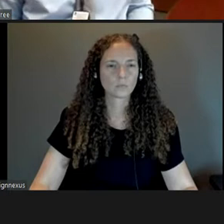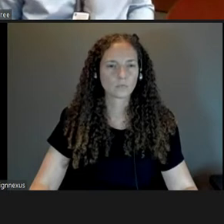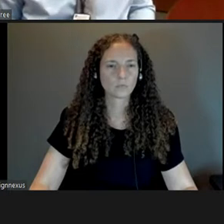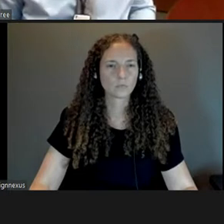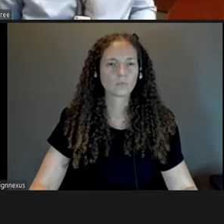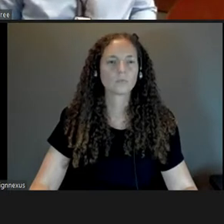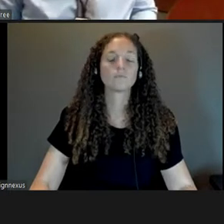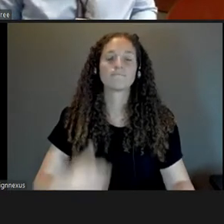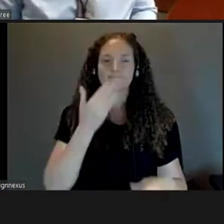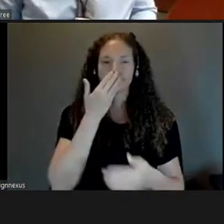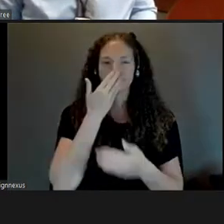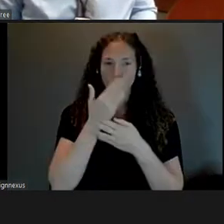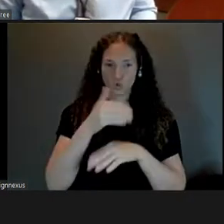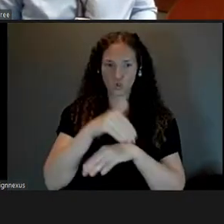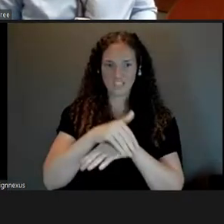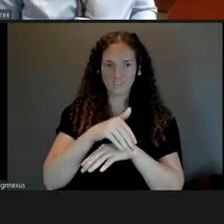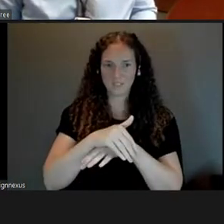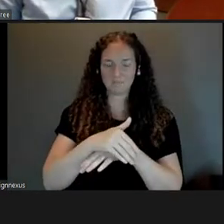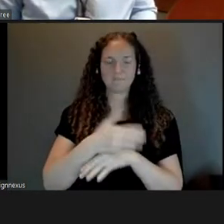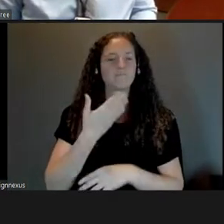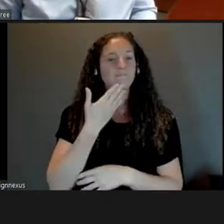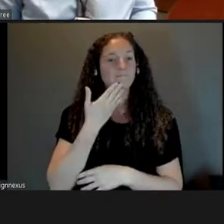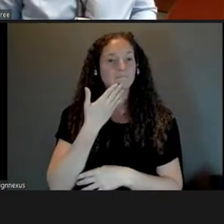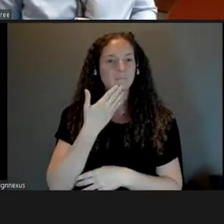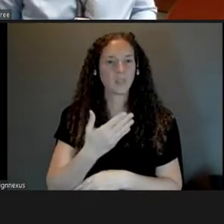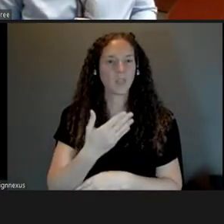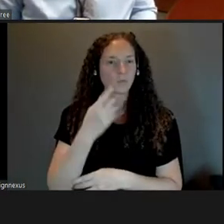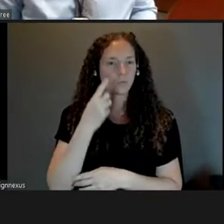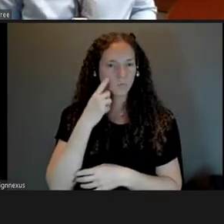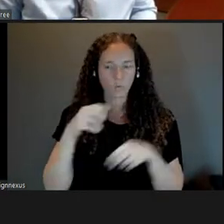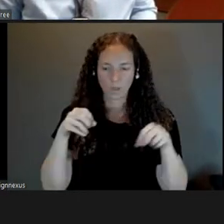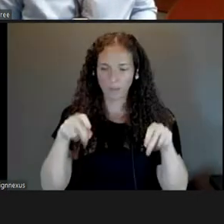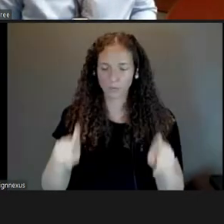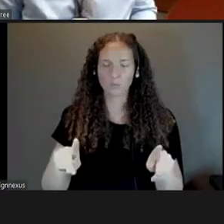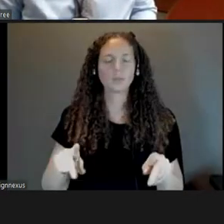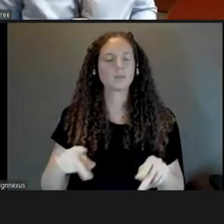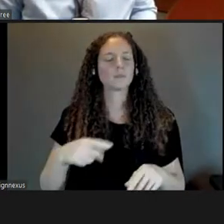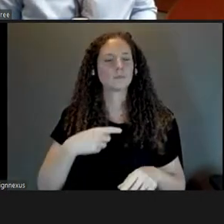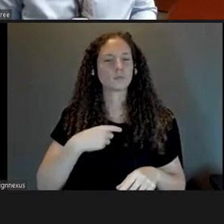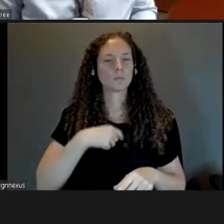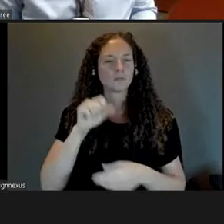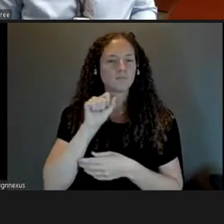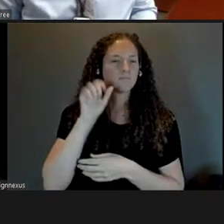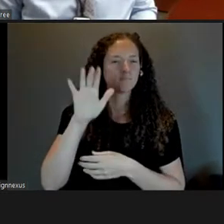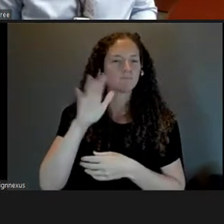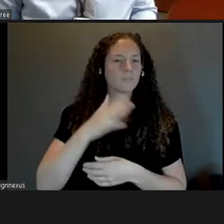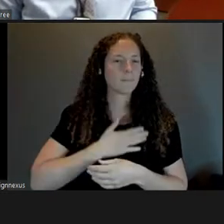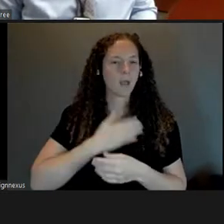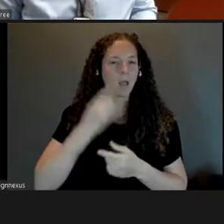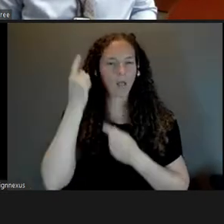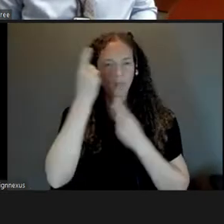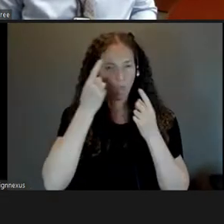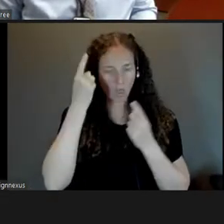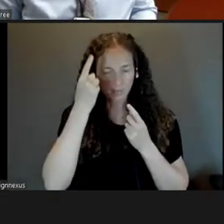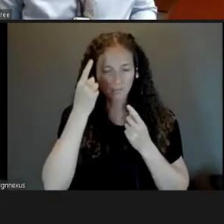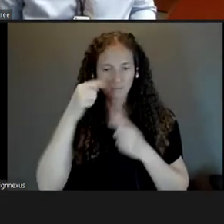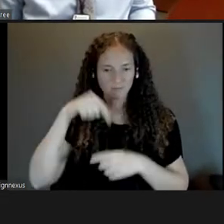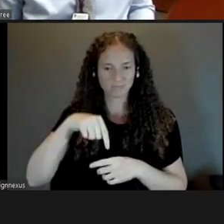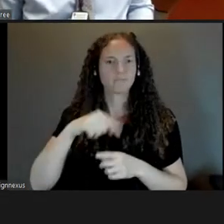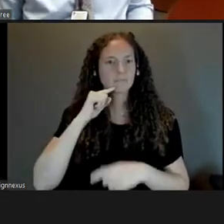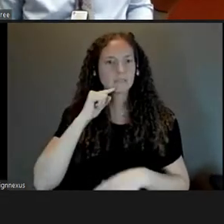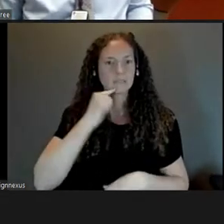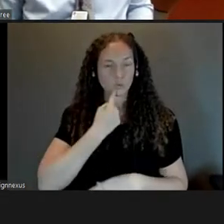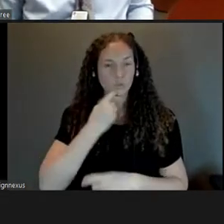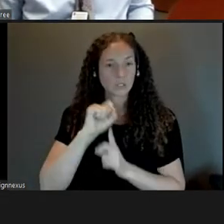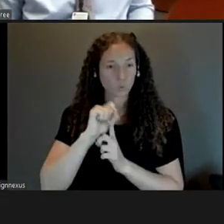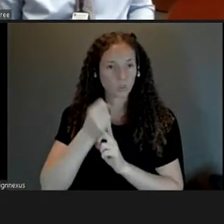Good evening, and thank you for this opportunity to share my thoughts on what is a very serious situation. I'm a